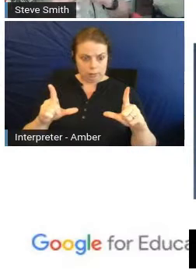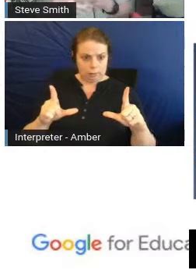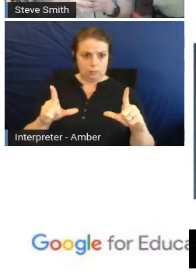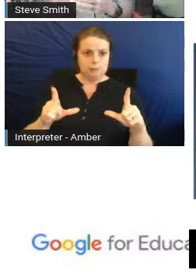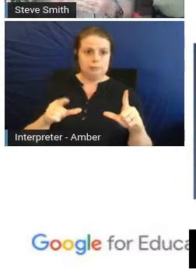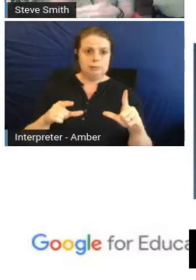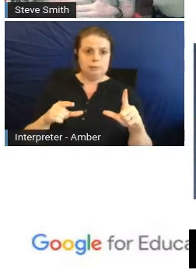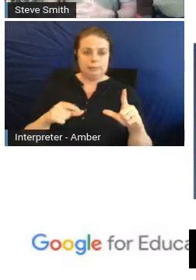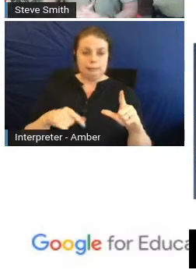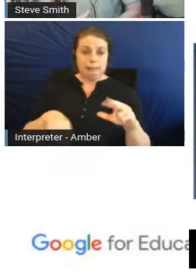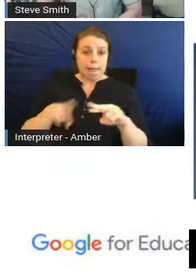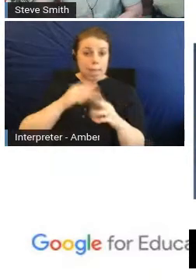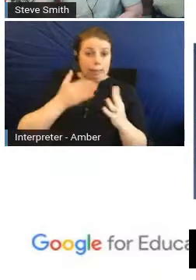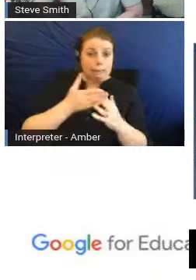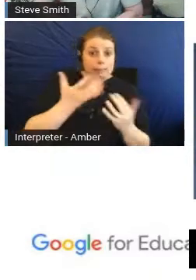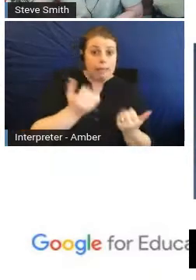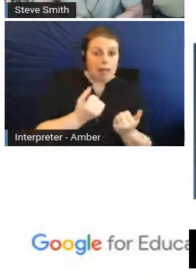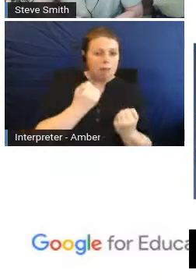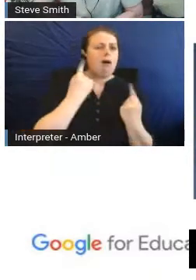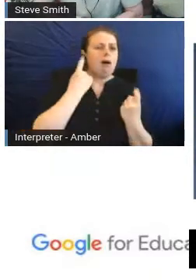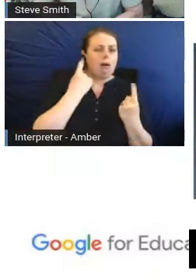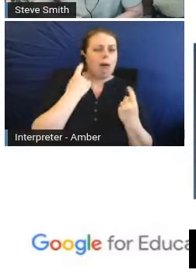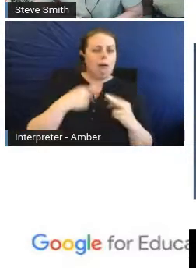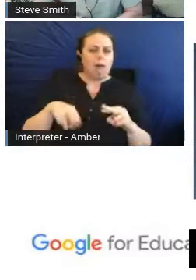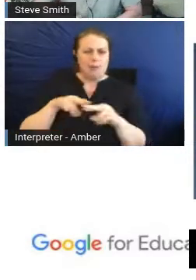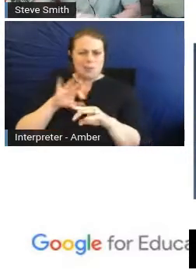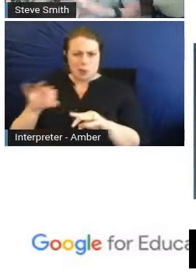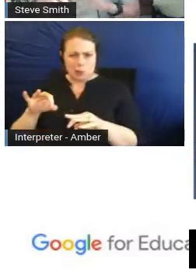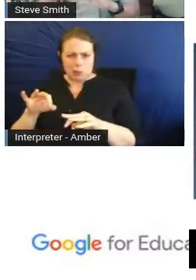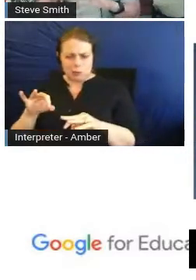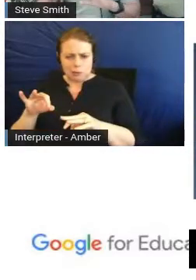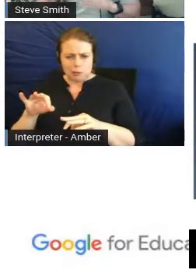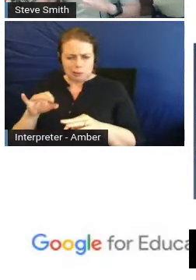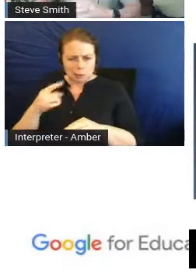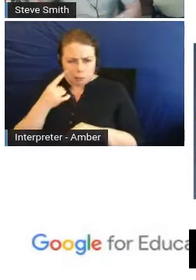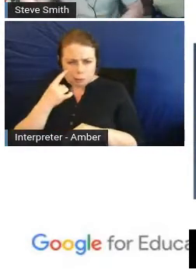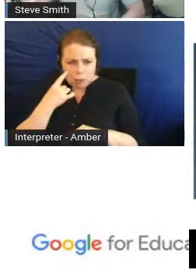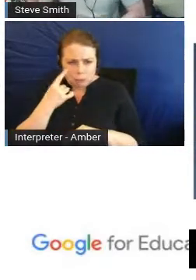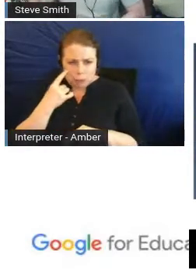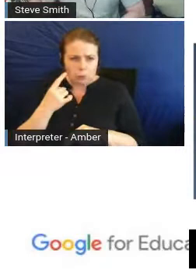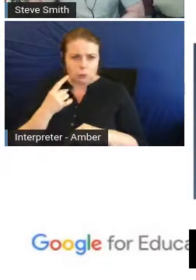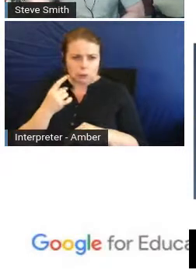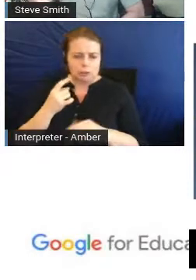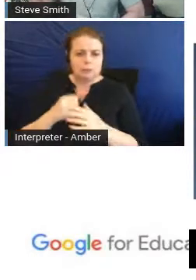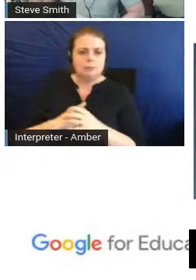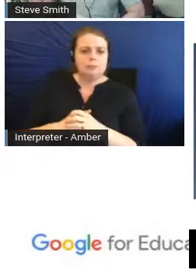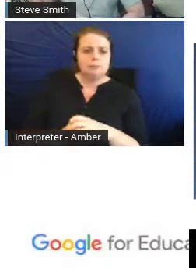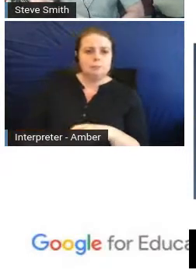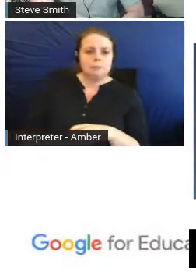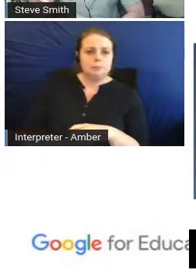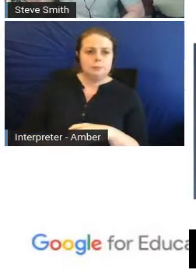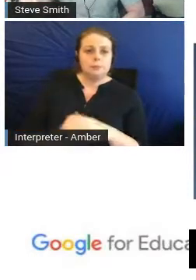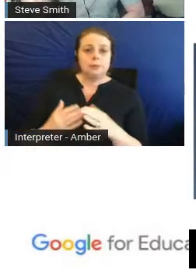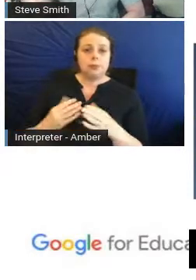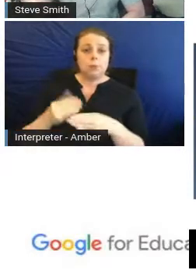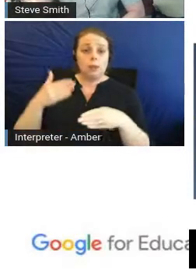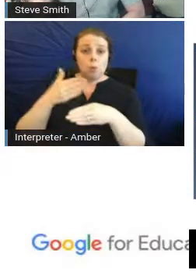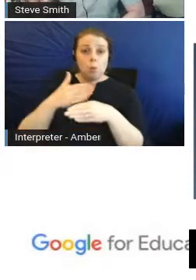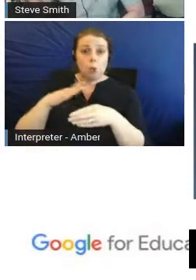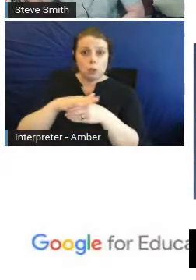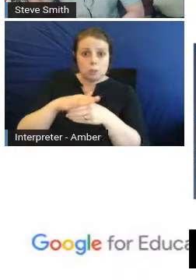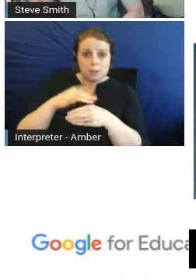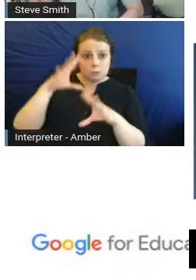kind of look at a lot of stuff that's in there already. And with Workspace for Education